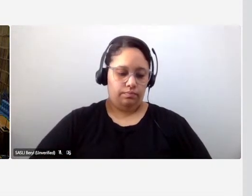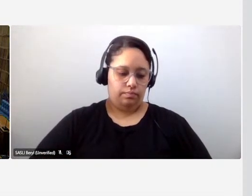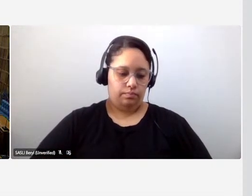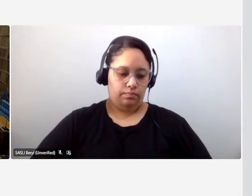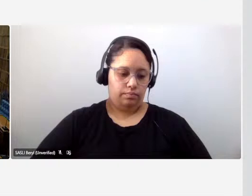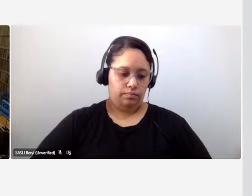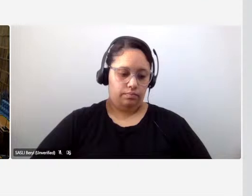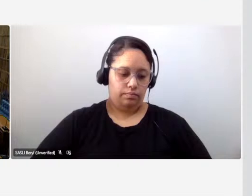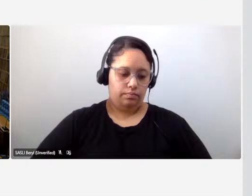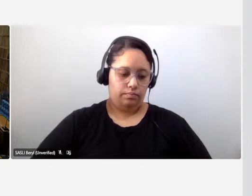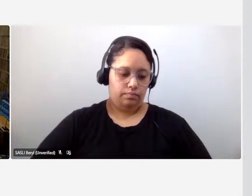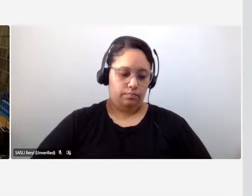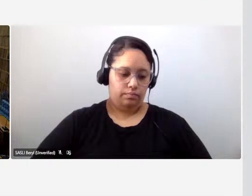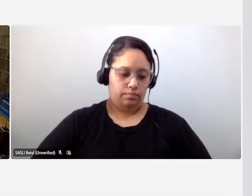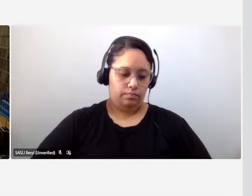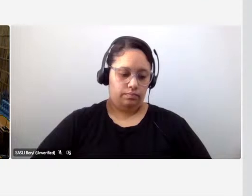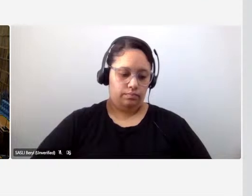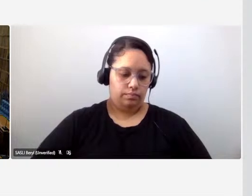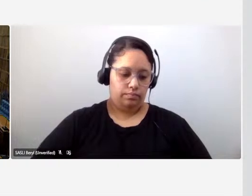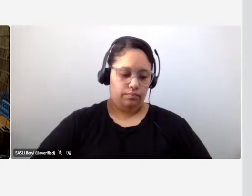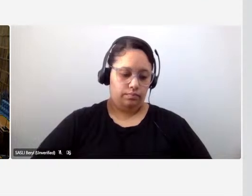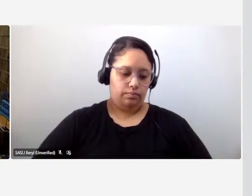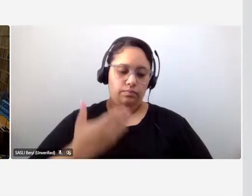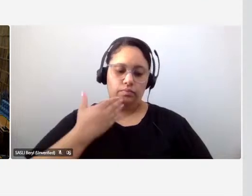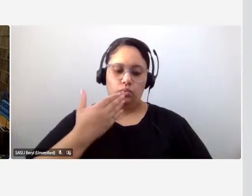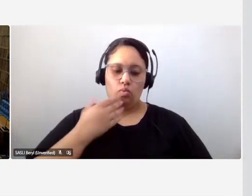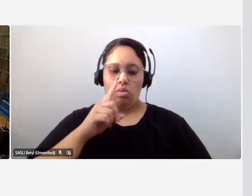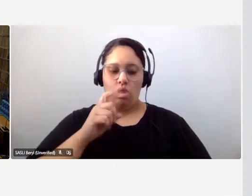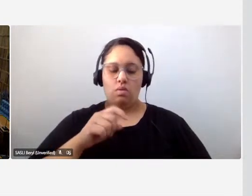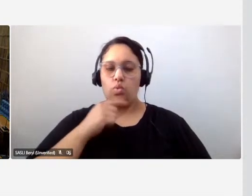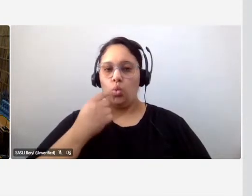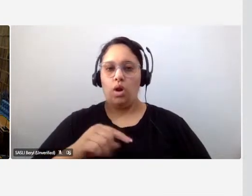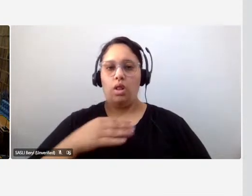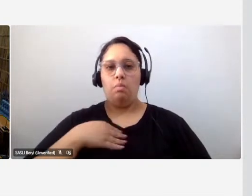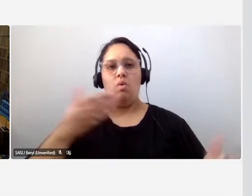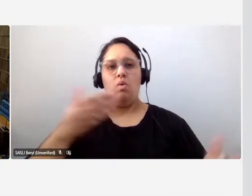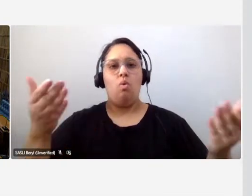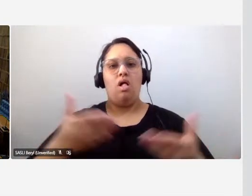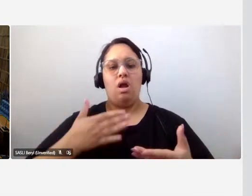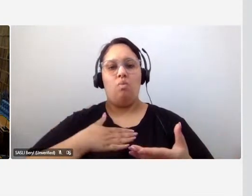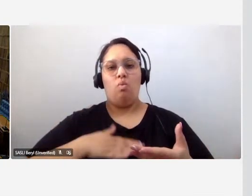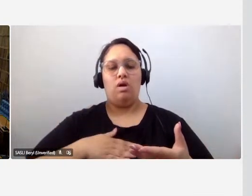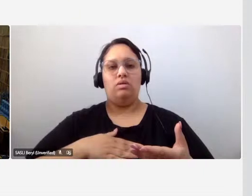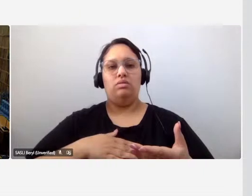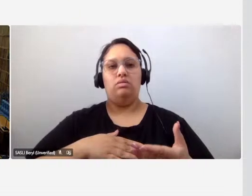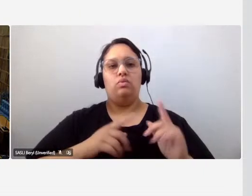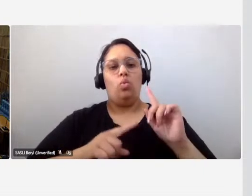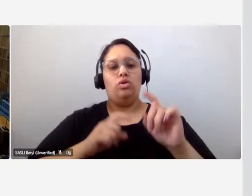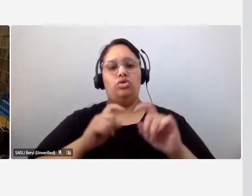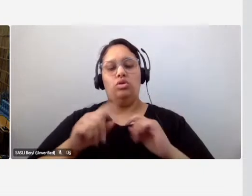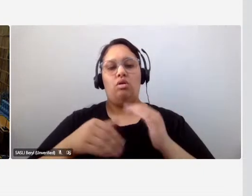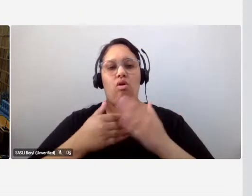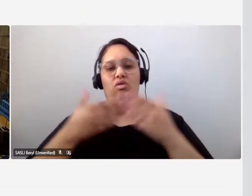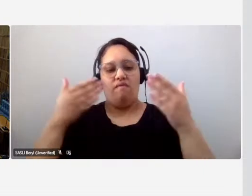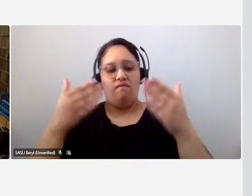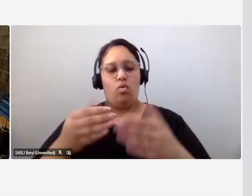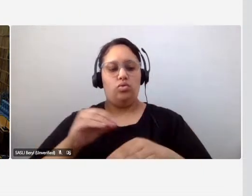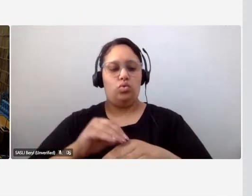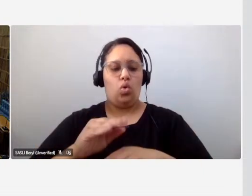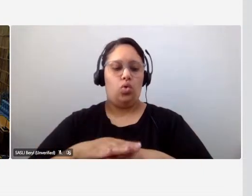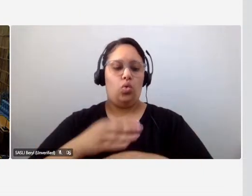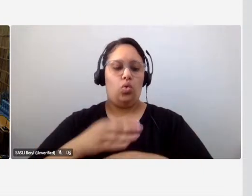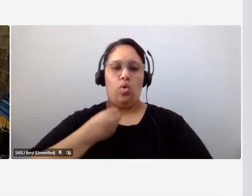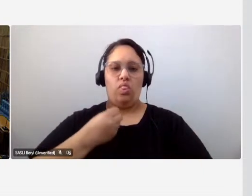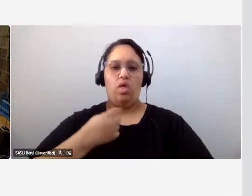Thank you very much, and thank you for the question. And just to say, I really welcome the questions around the focus on youth, because we know